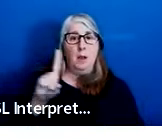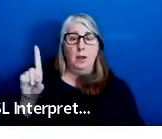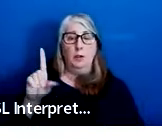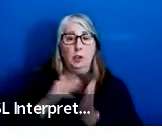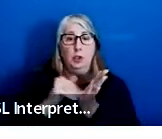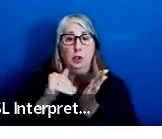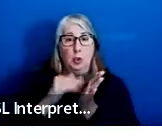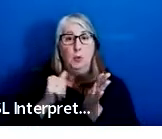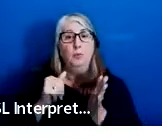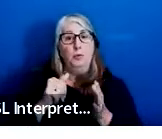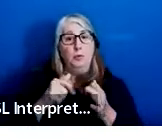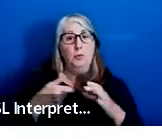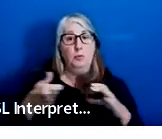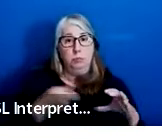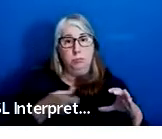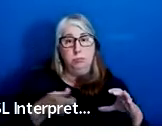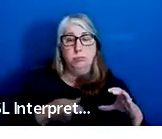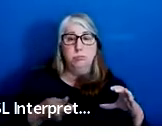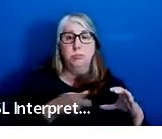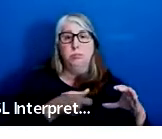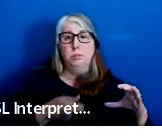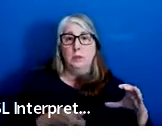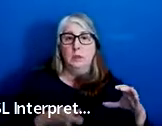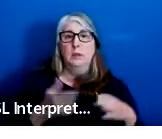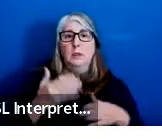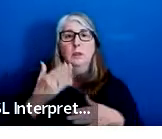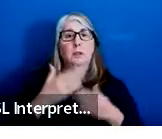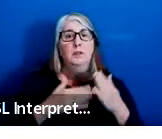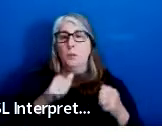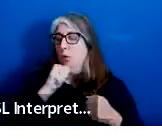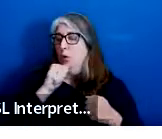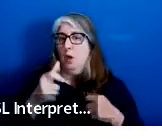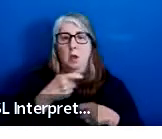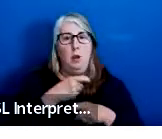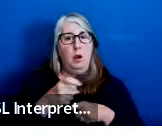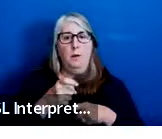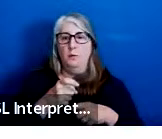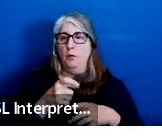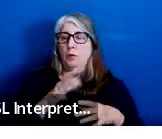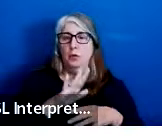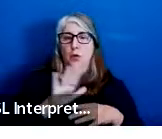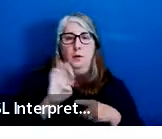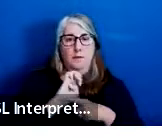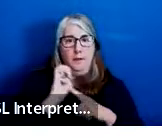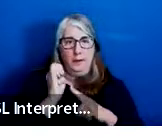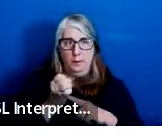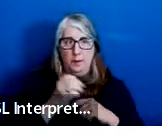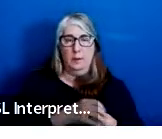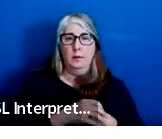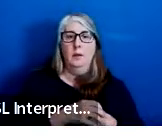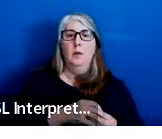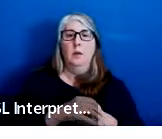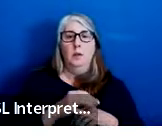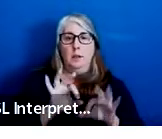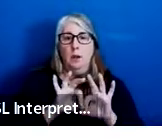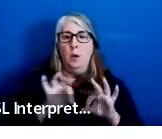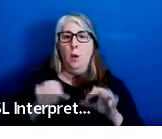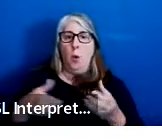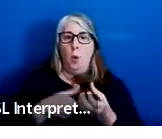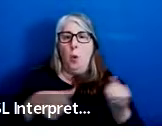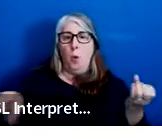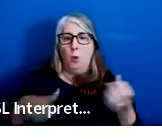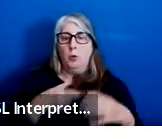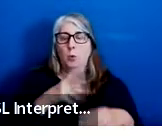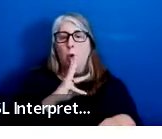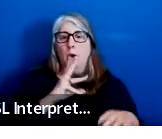cart. There are some in the marketplace that are not detrimental or harmful to the environment. Hose it out, little soap and